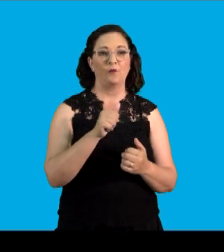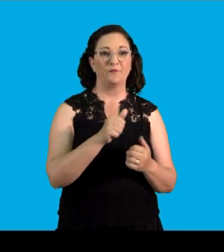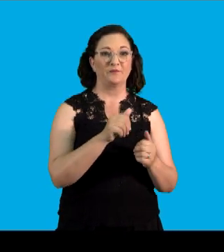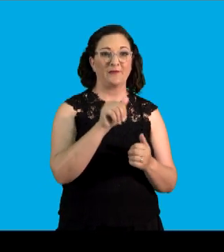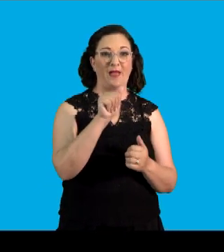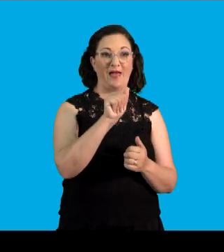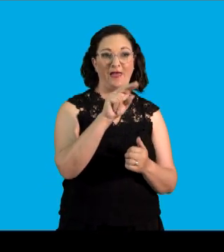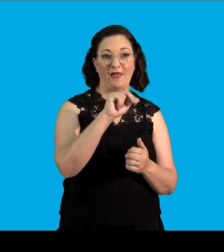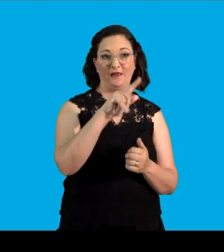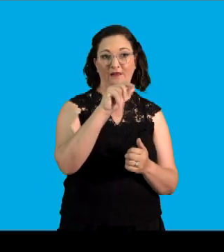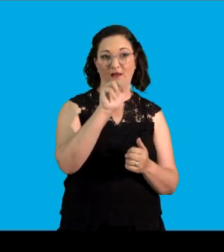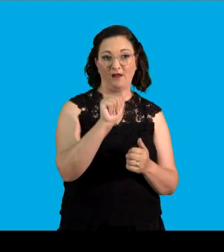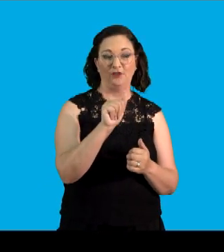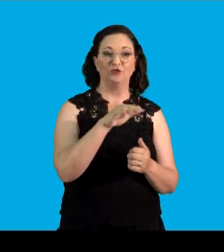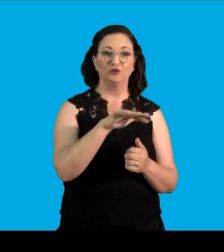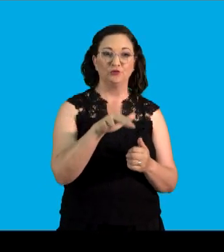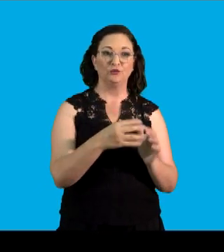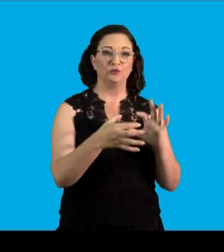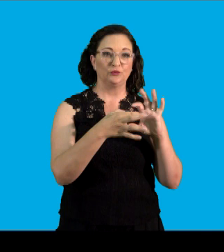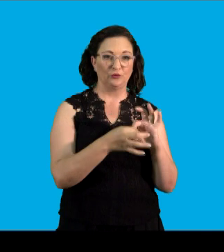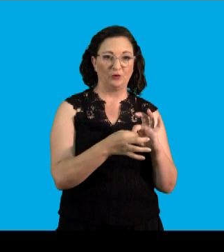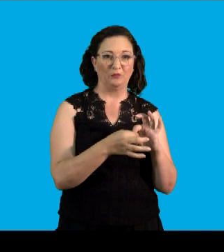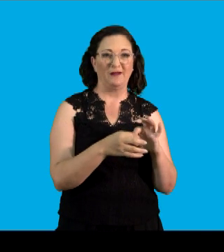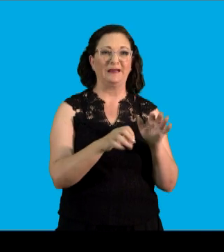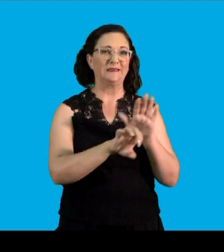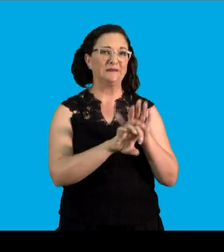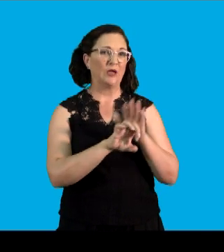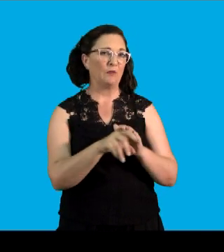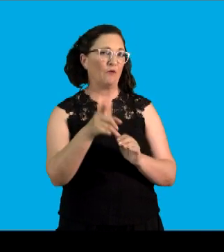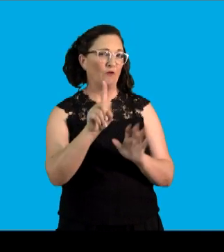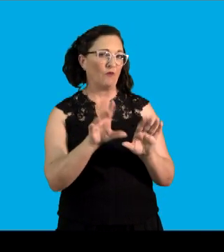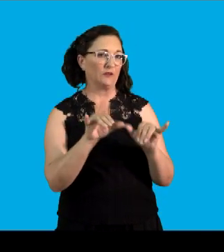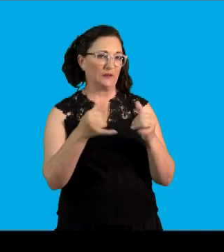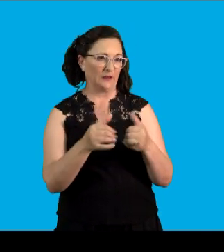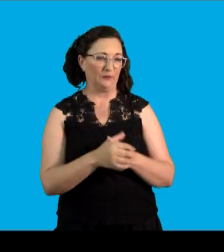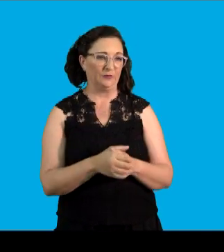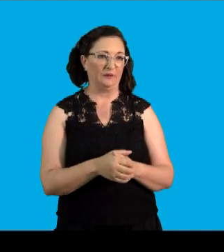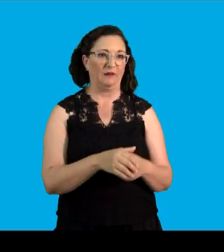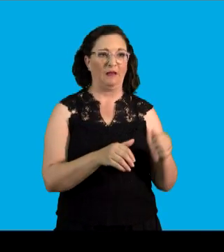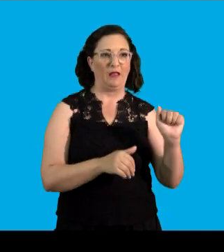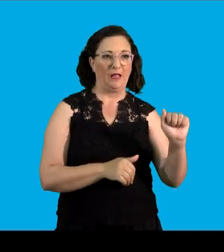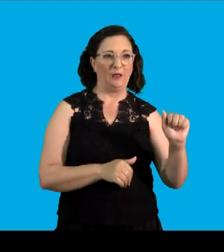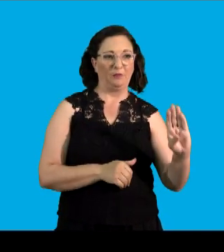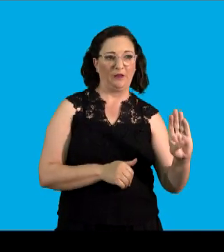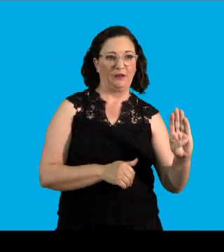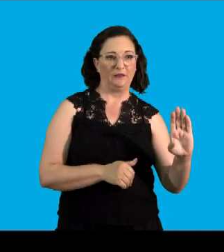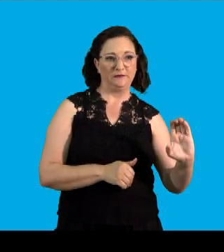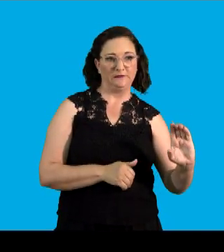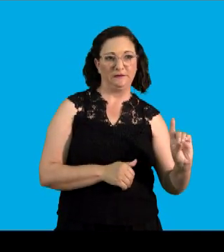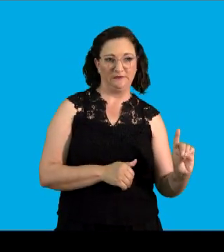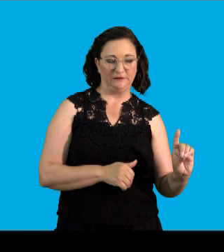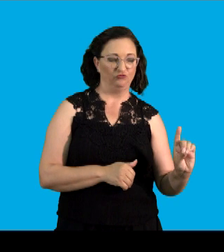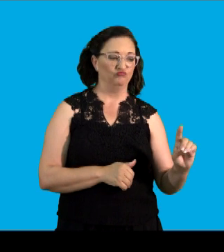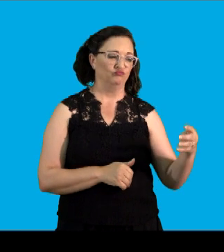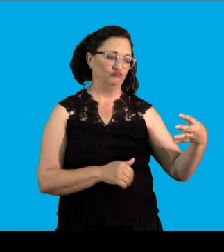an example of a company. So the answer is from either A, B, C, or D. So